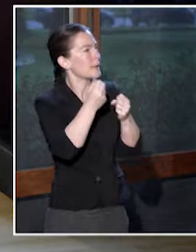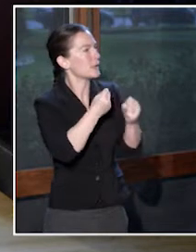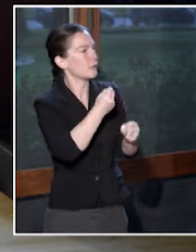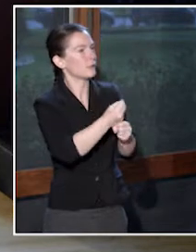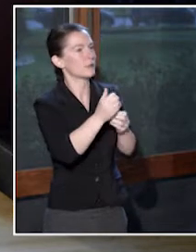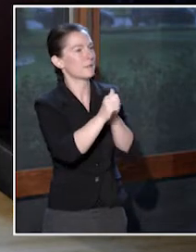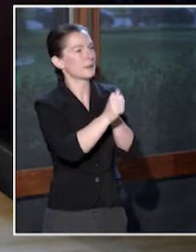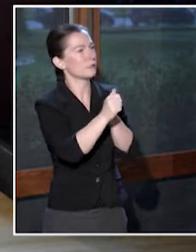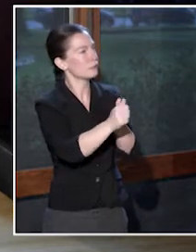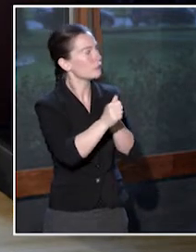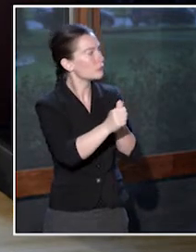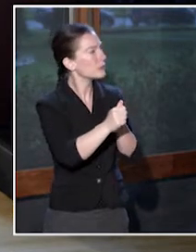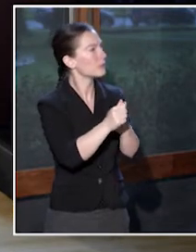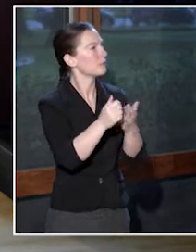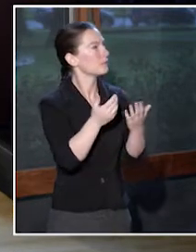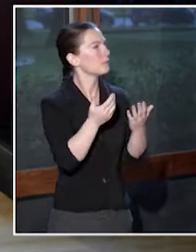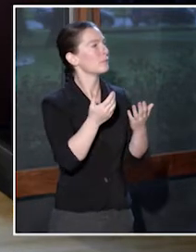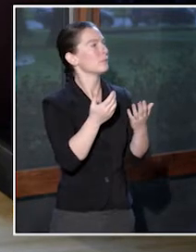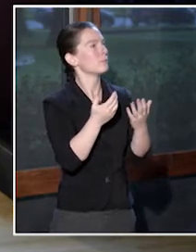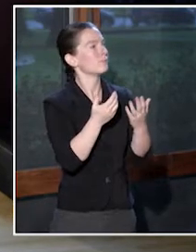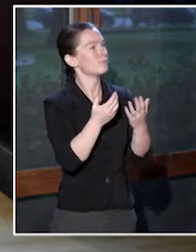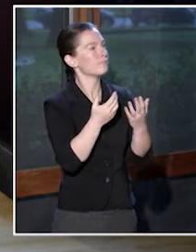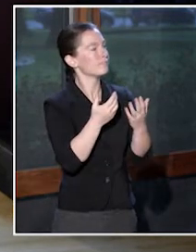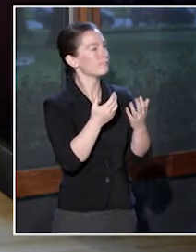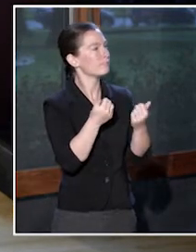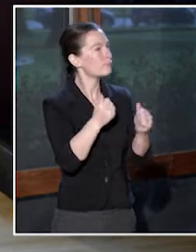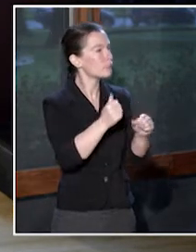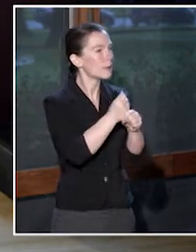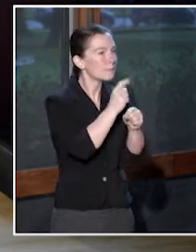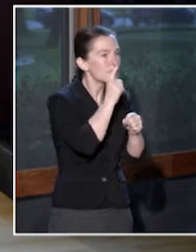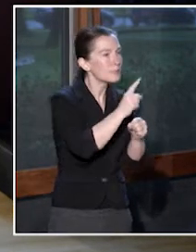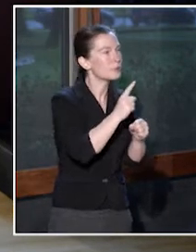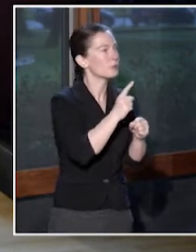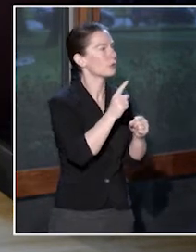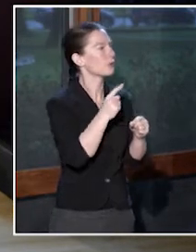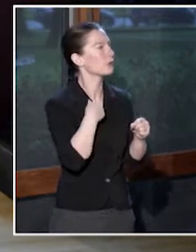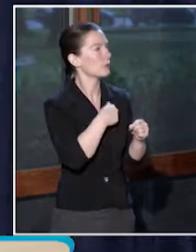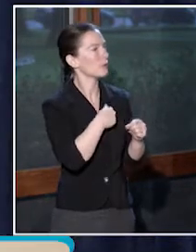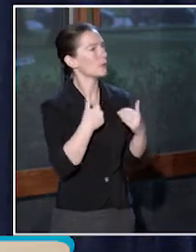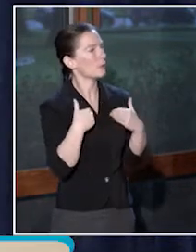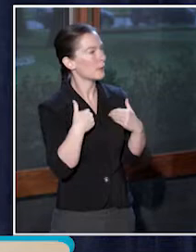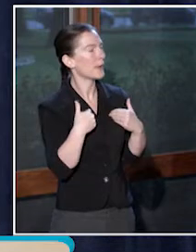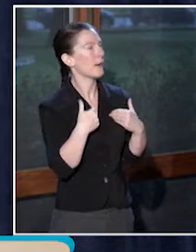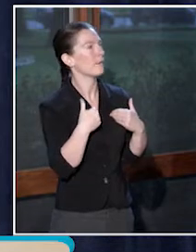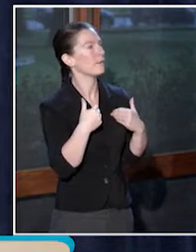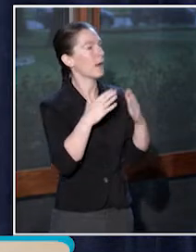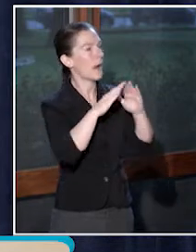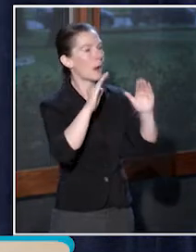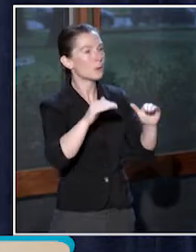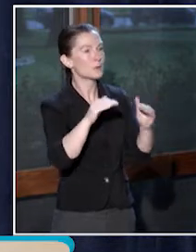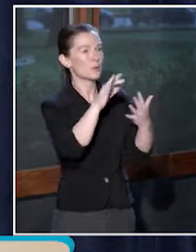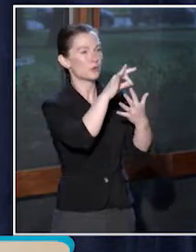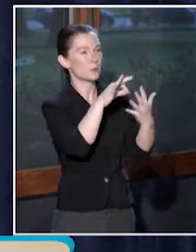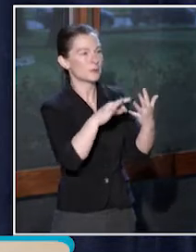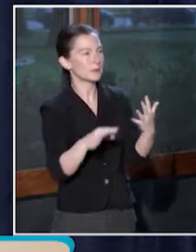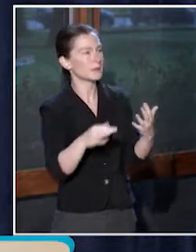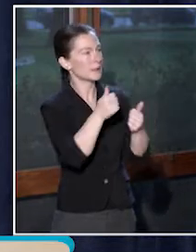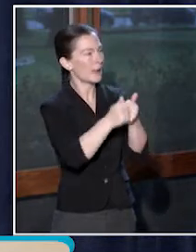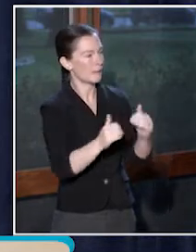sure that we have housing choices for the most vulnerable people in our society. Thank you for that. Your energy and